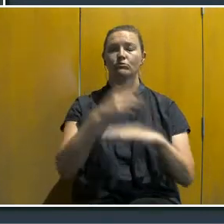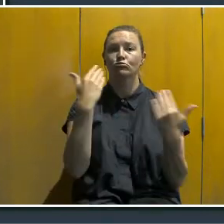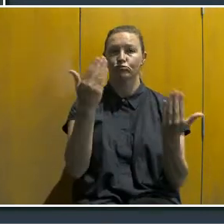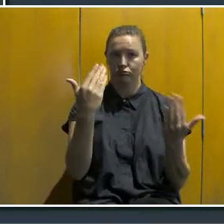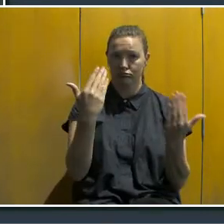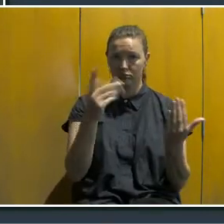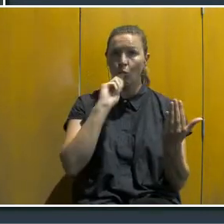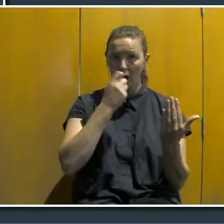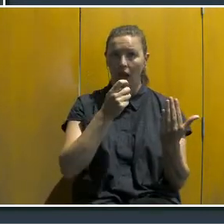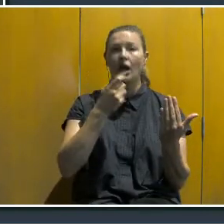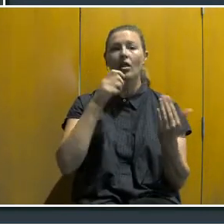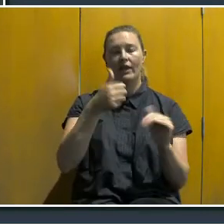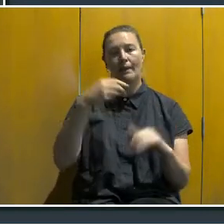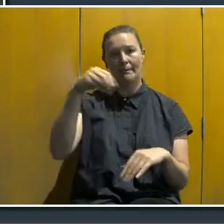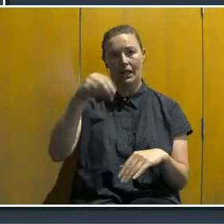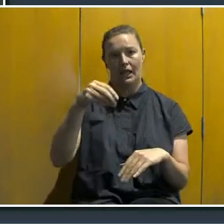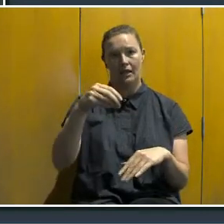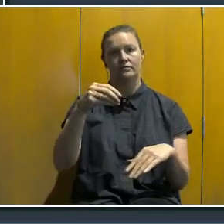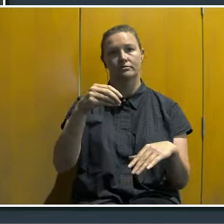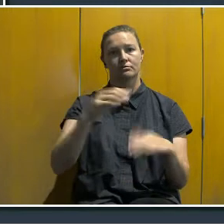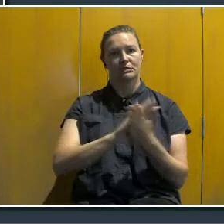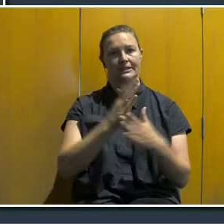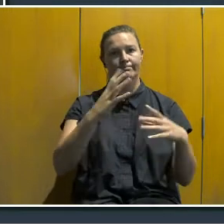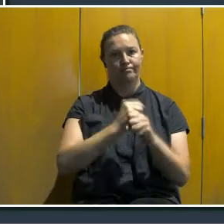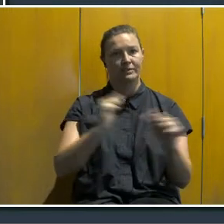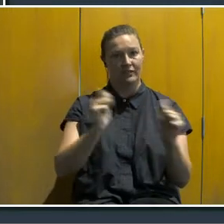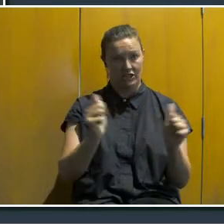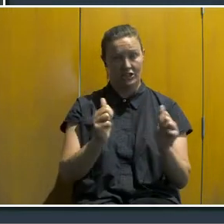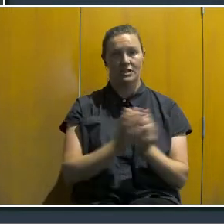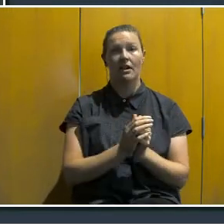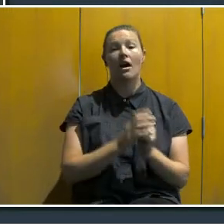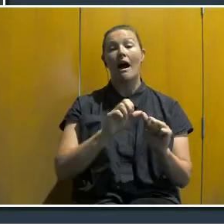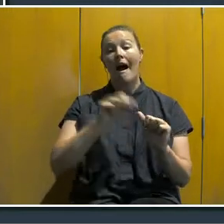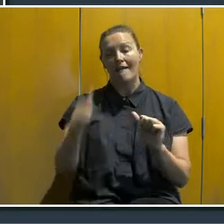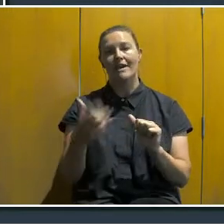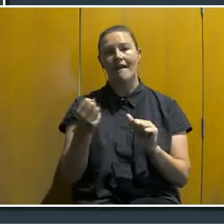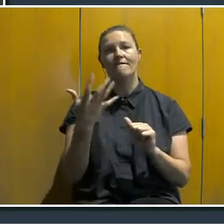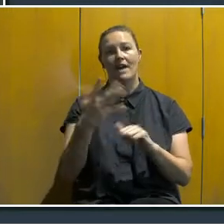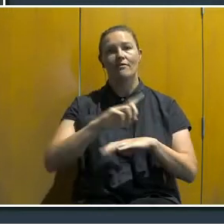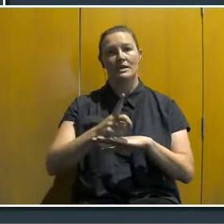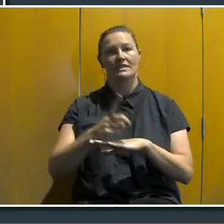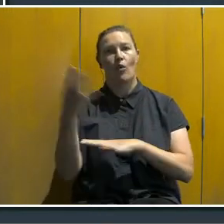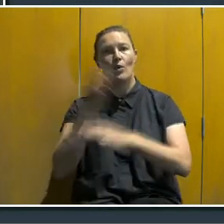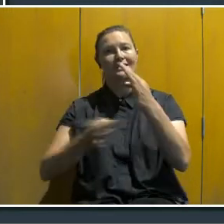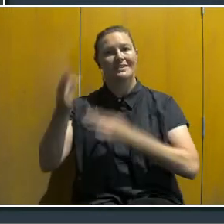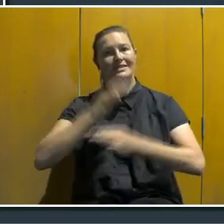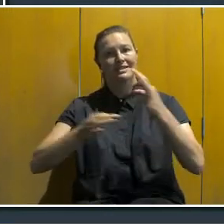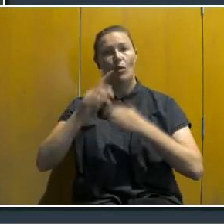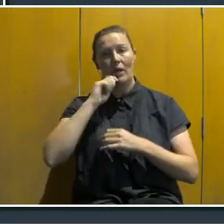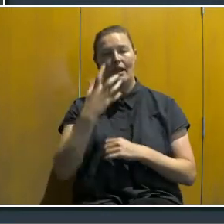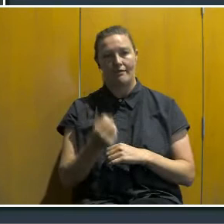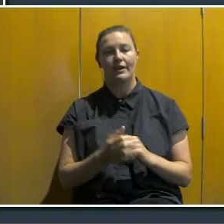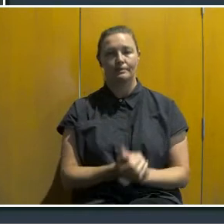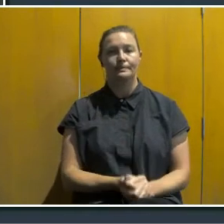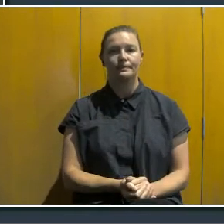present and a bell will ring at the end of this 5 minutes, and then there's 5 minutes allocated for questions.